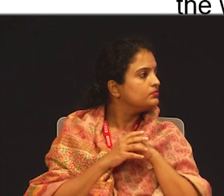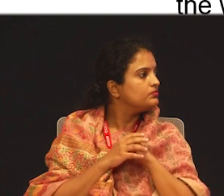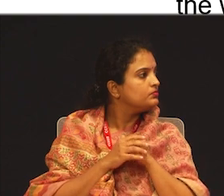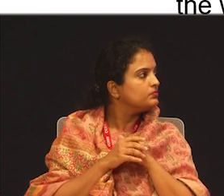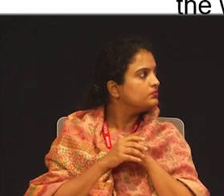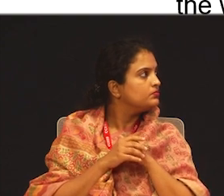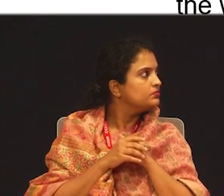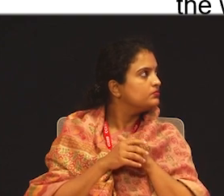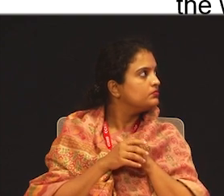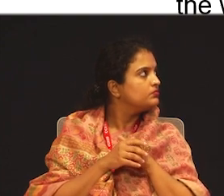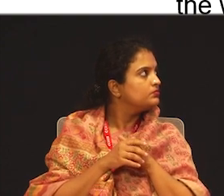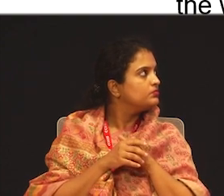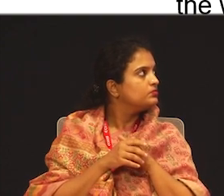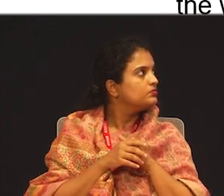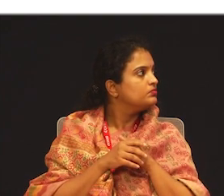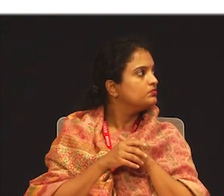Let's move ahead.